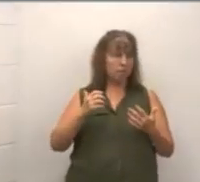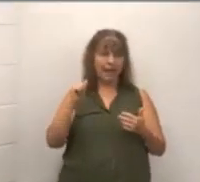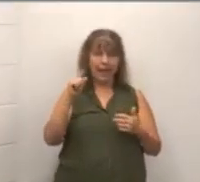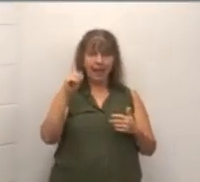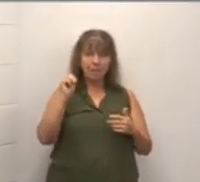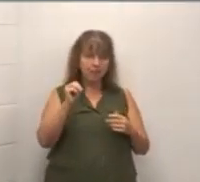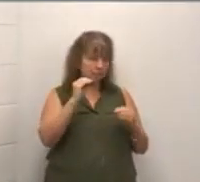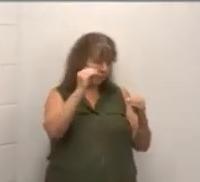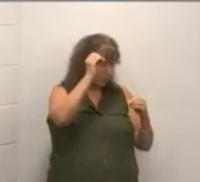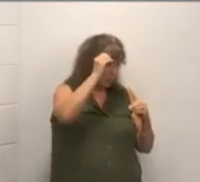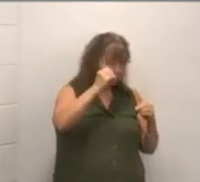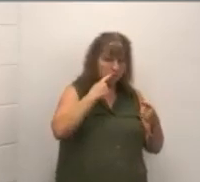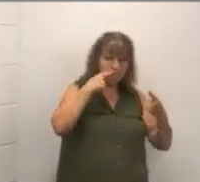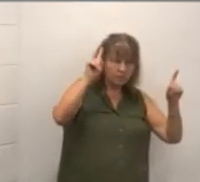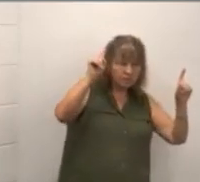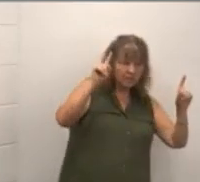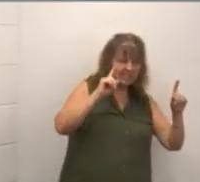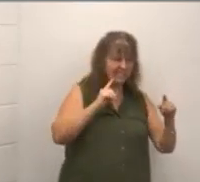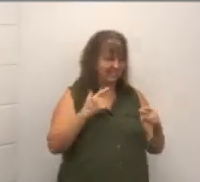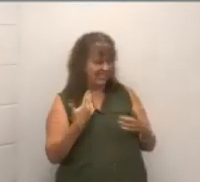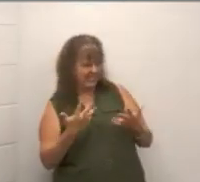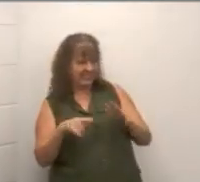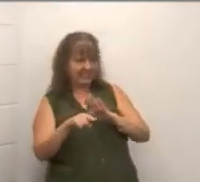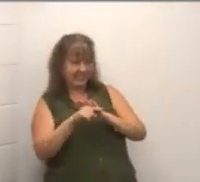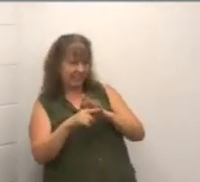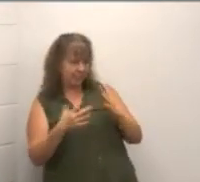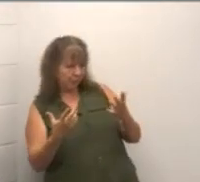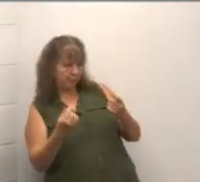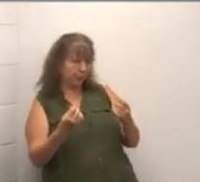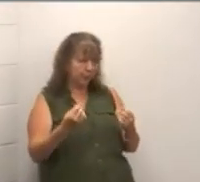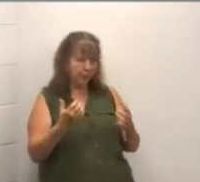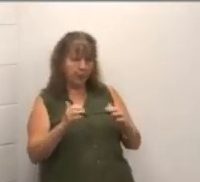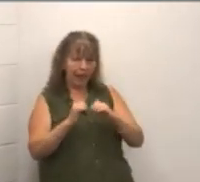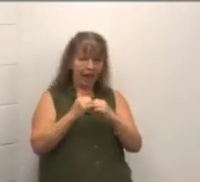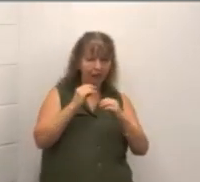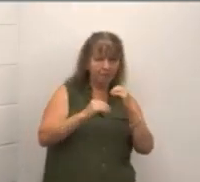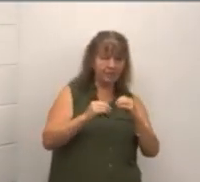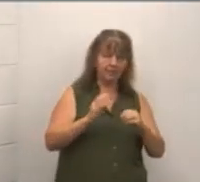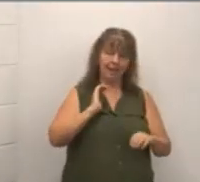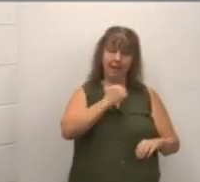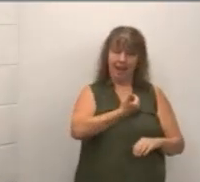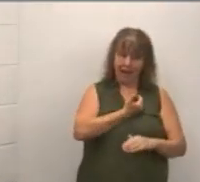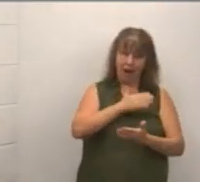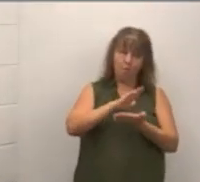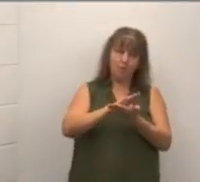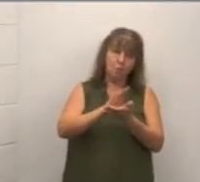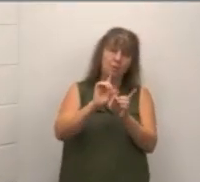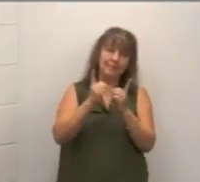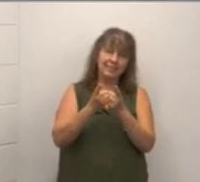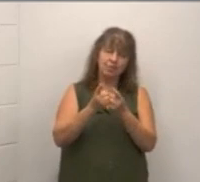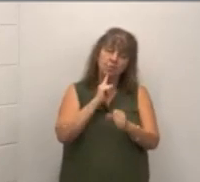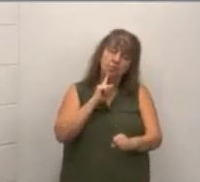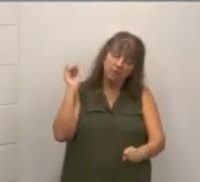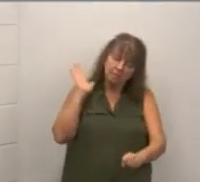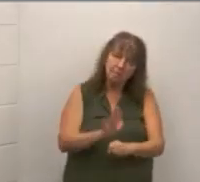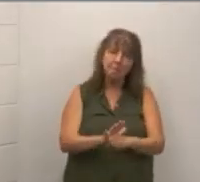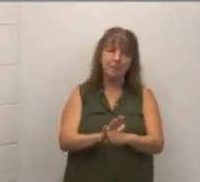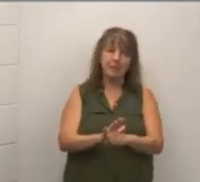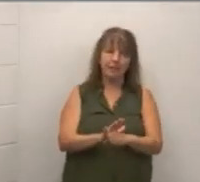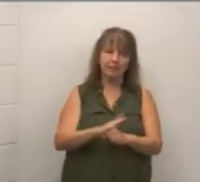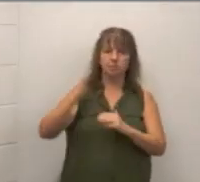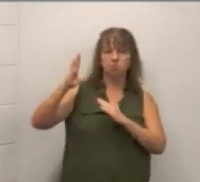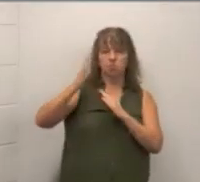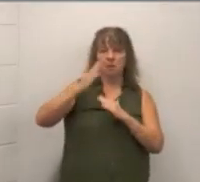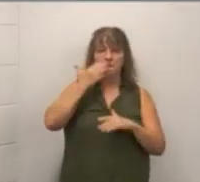around what's working well, what's not working well. We're a district that's committed to doing the best we can and